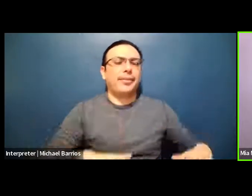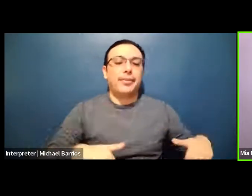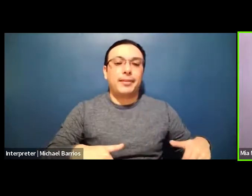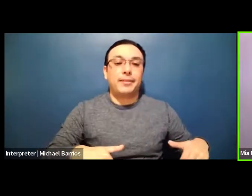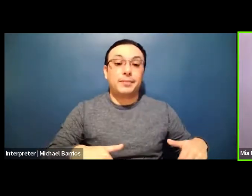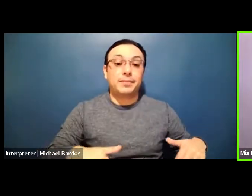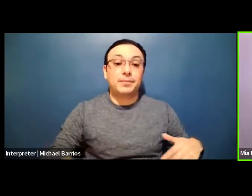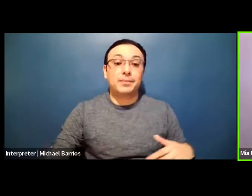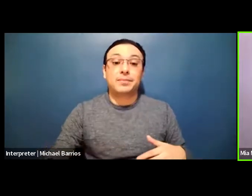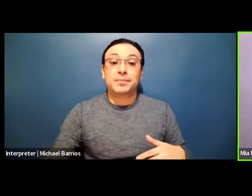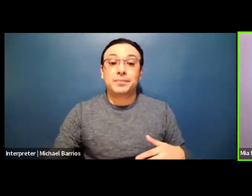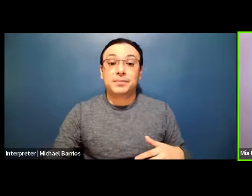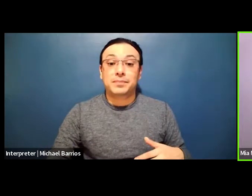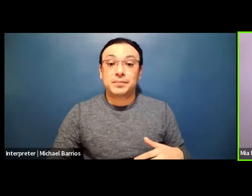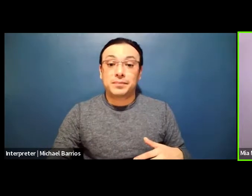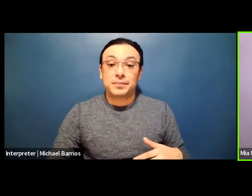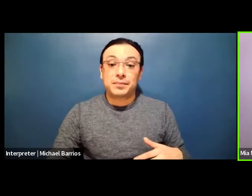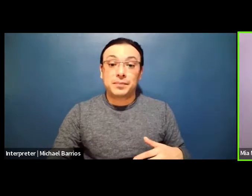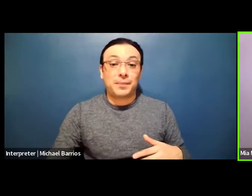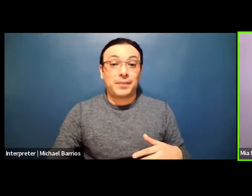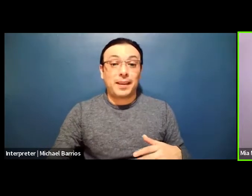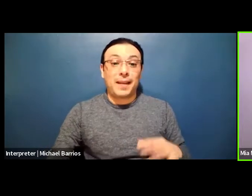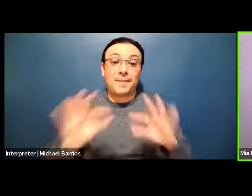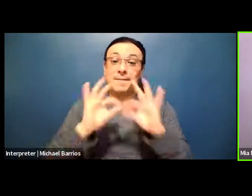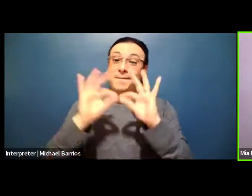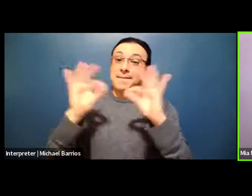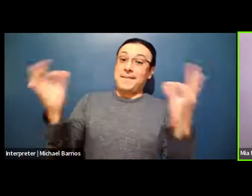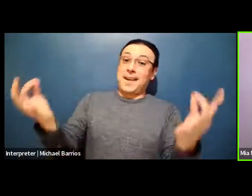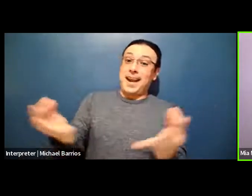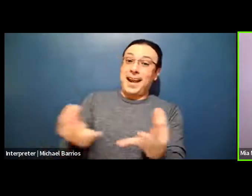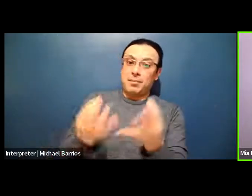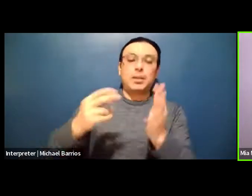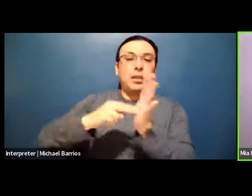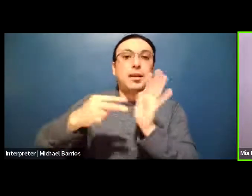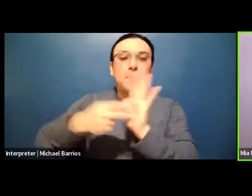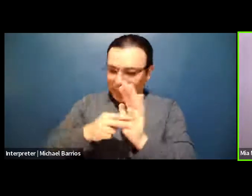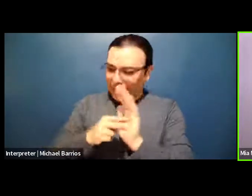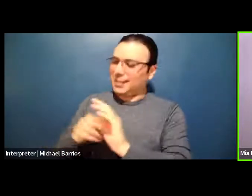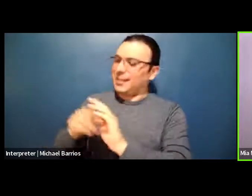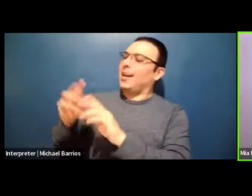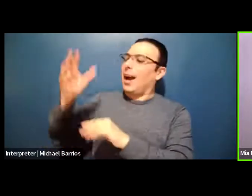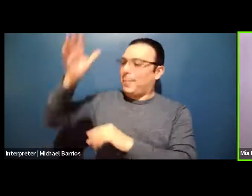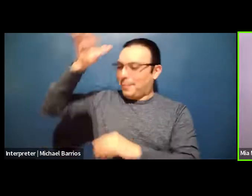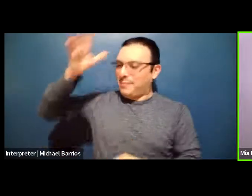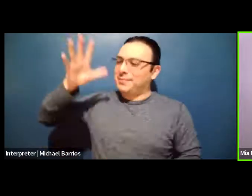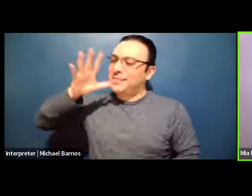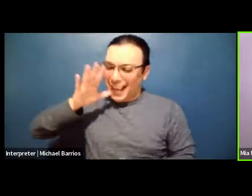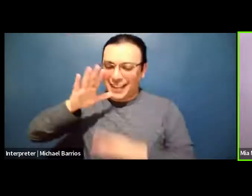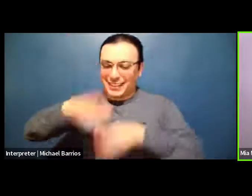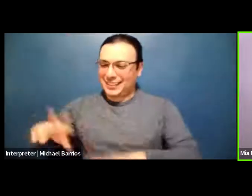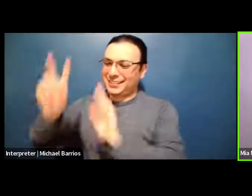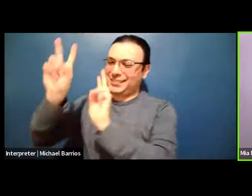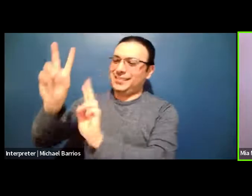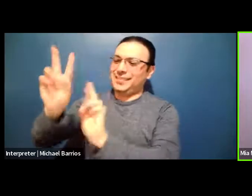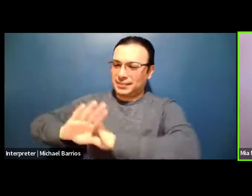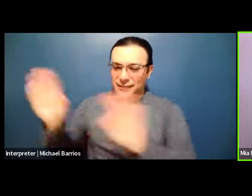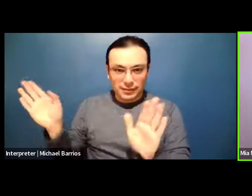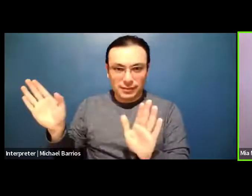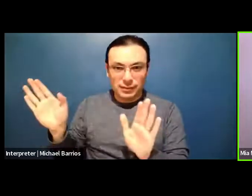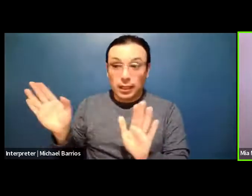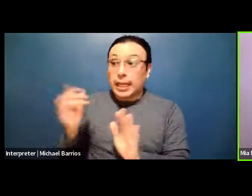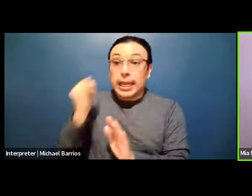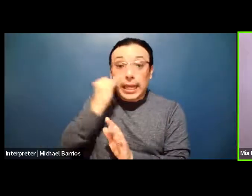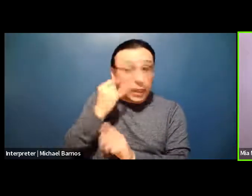culture that glorifies nuclear families and family making. It tells us that family is the only place where true